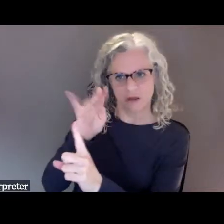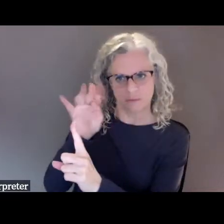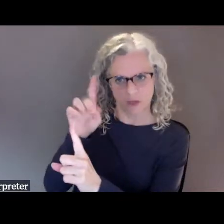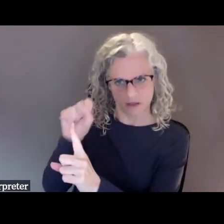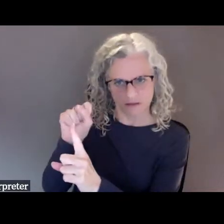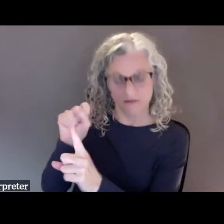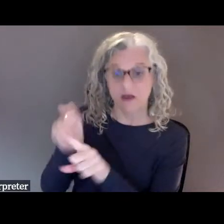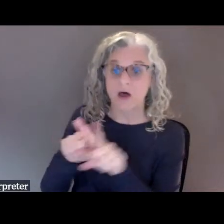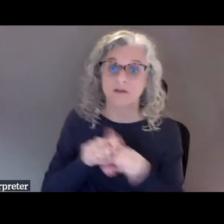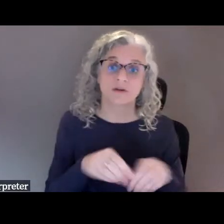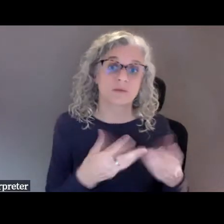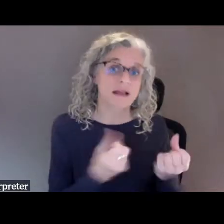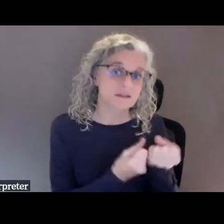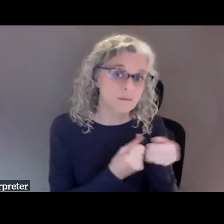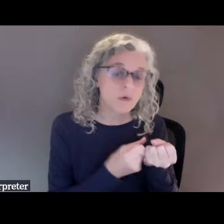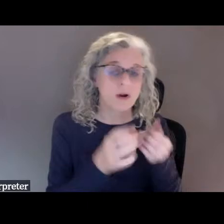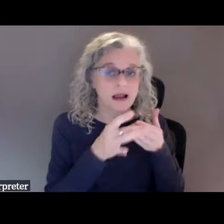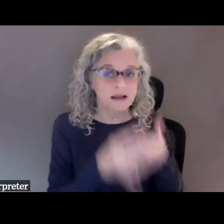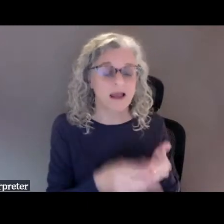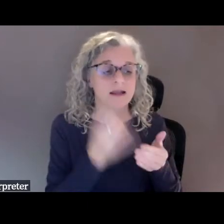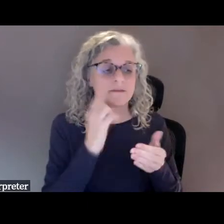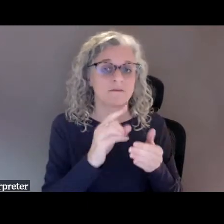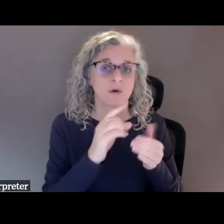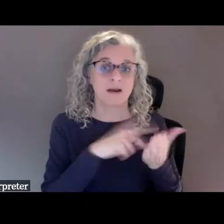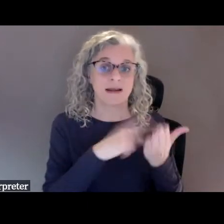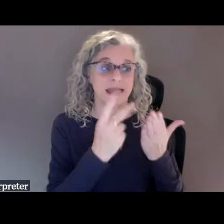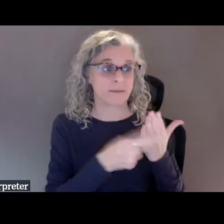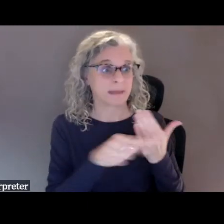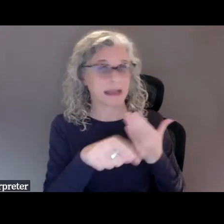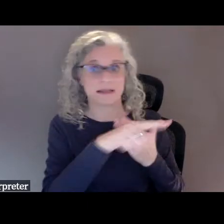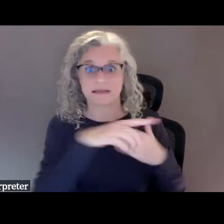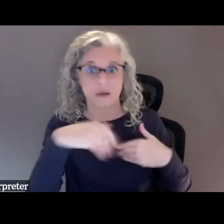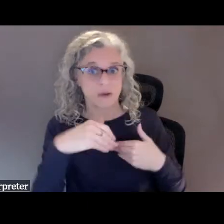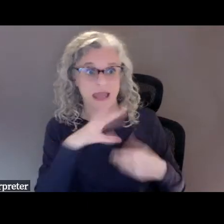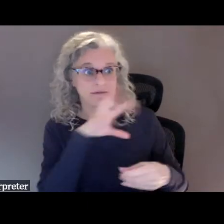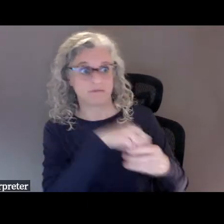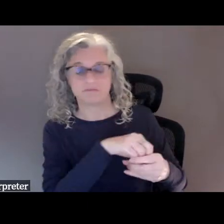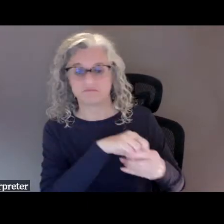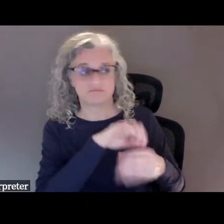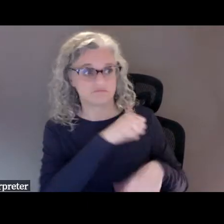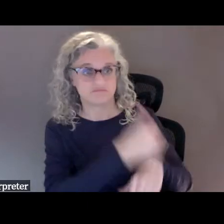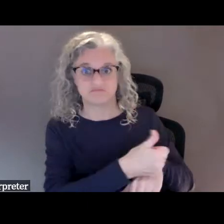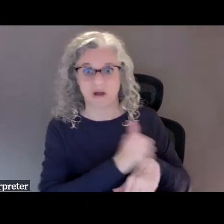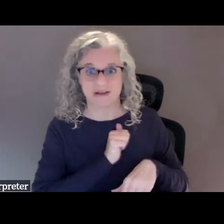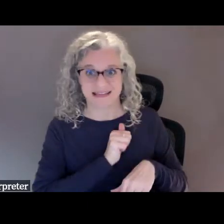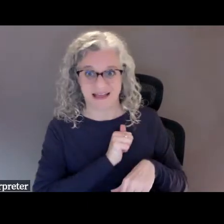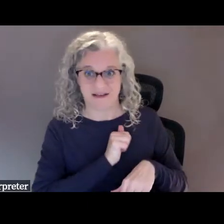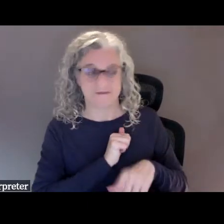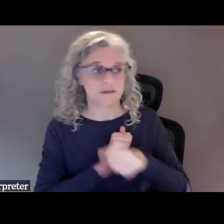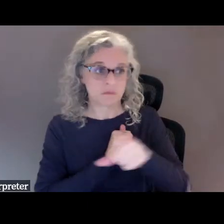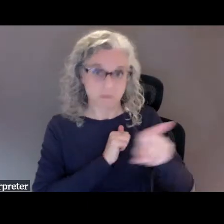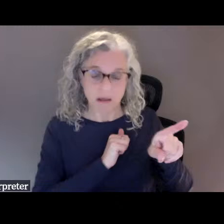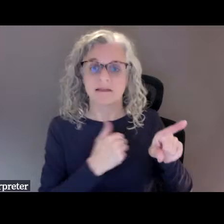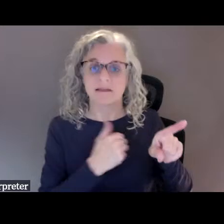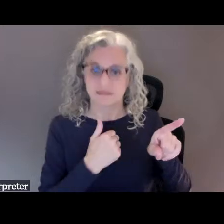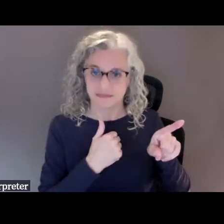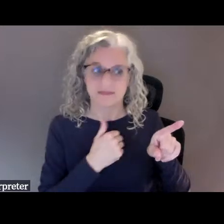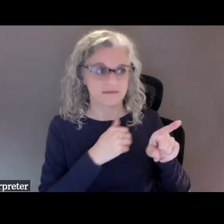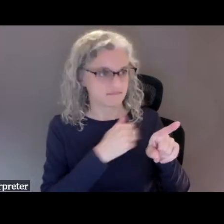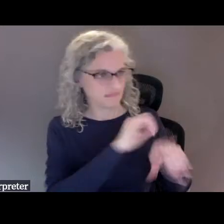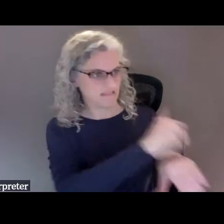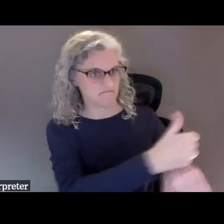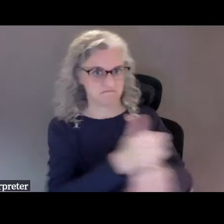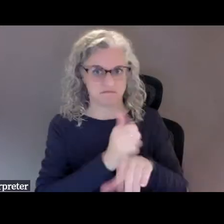provide support and guidance to campaigns that we haven't organized ourselves and who have organically organized their own